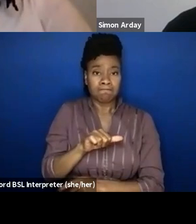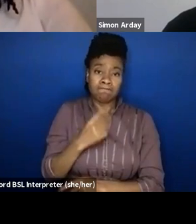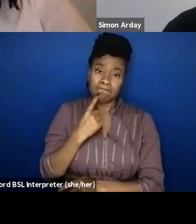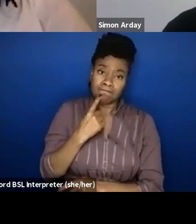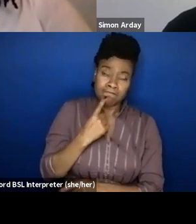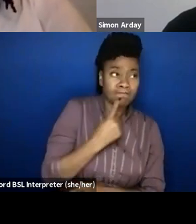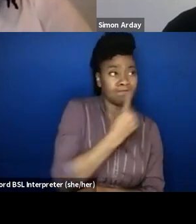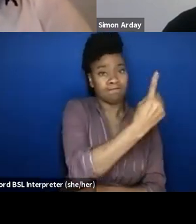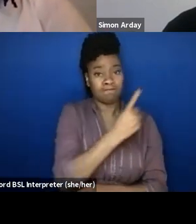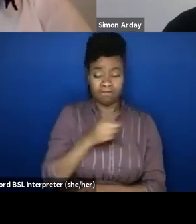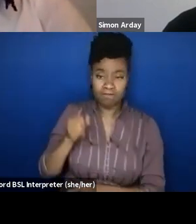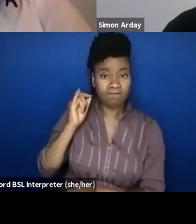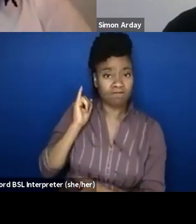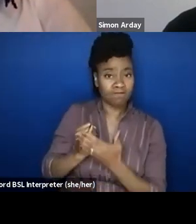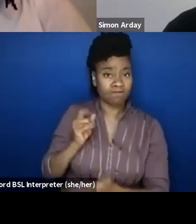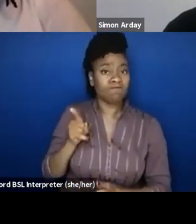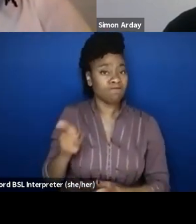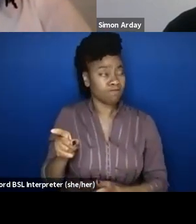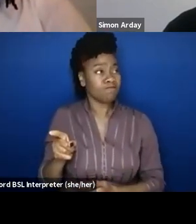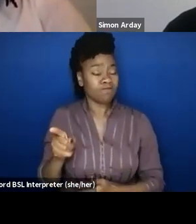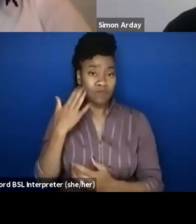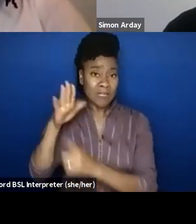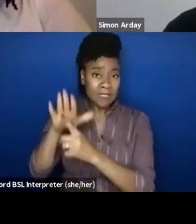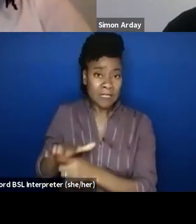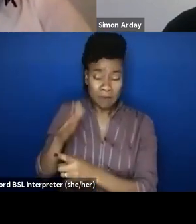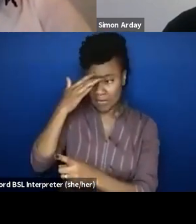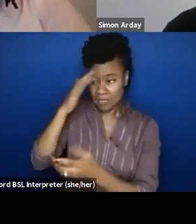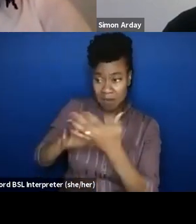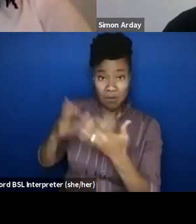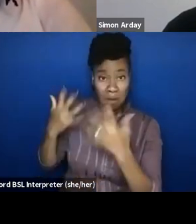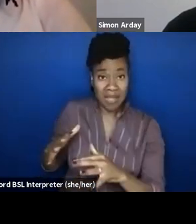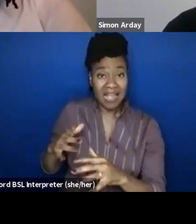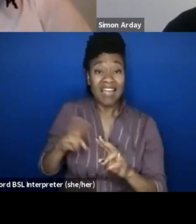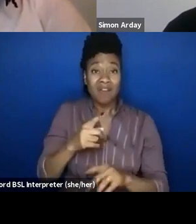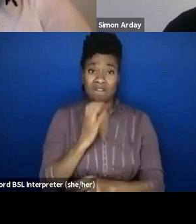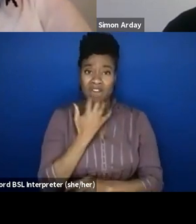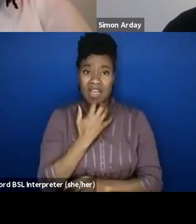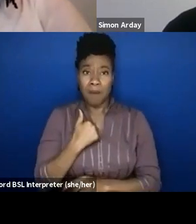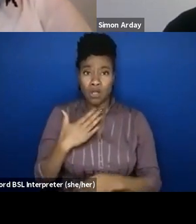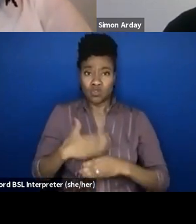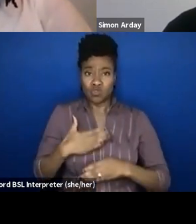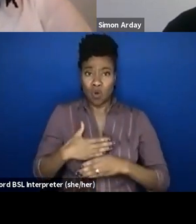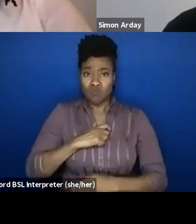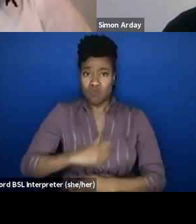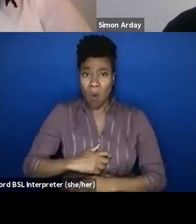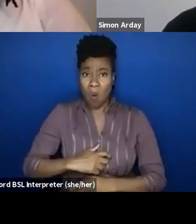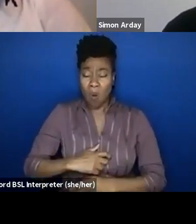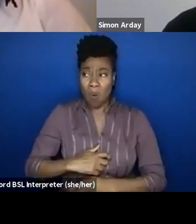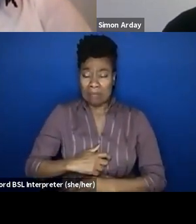patients, even if they fear that they may be jeopardizing their role. Because I think a lot of